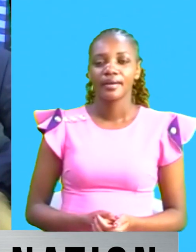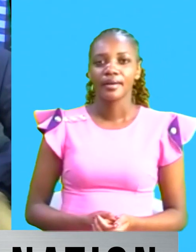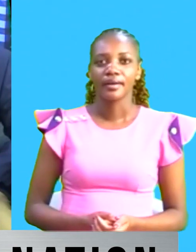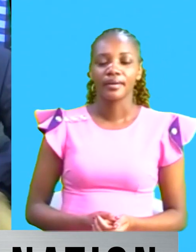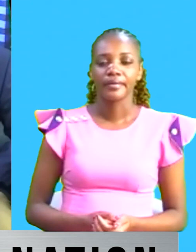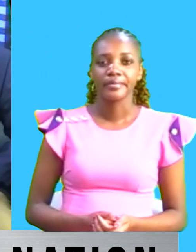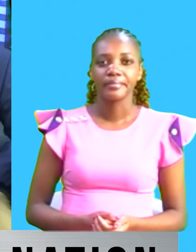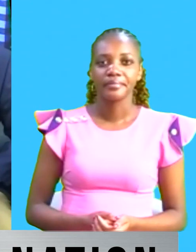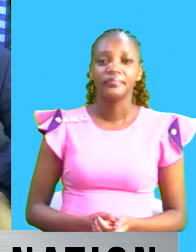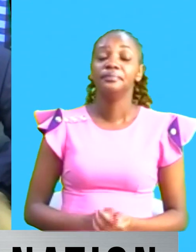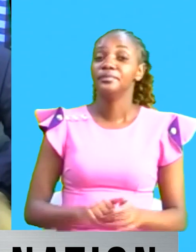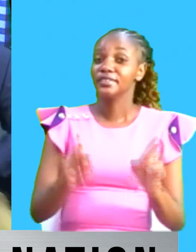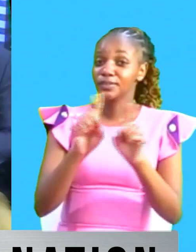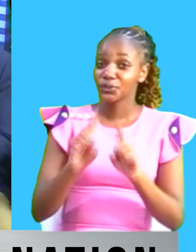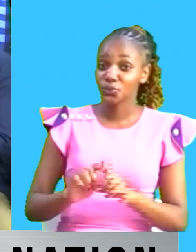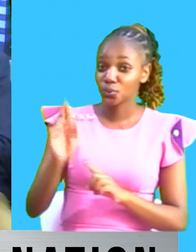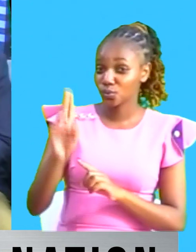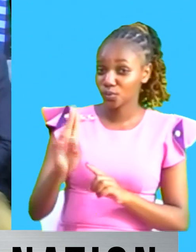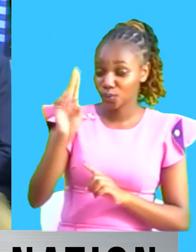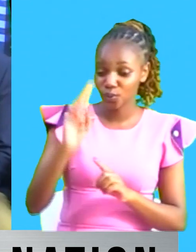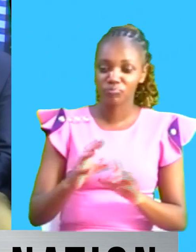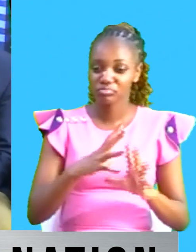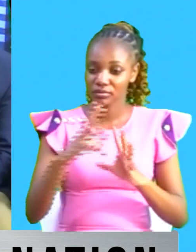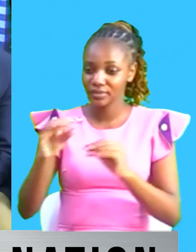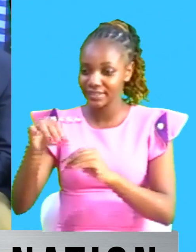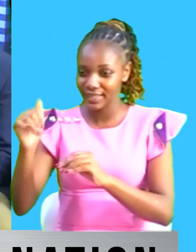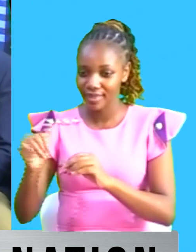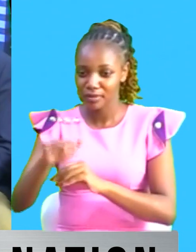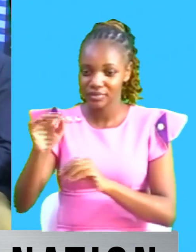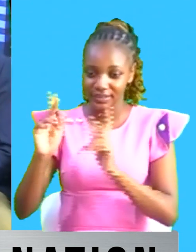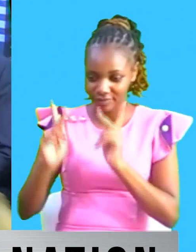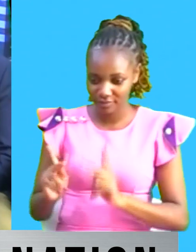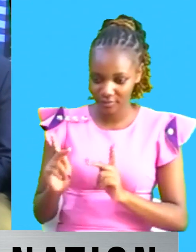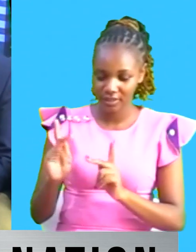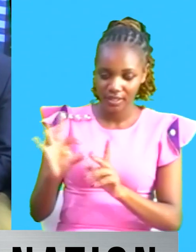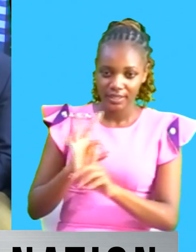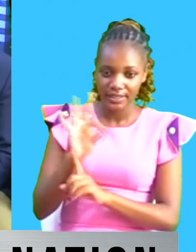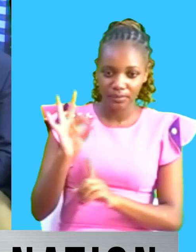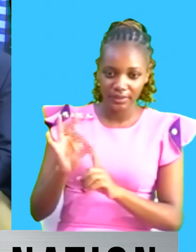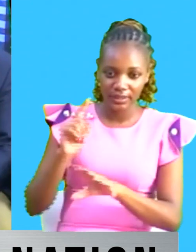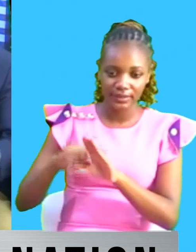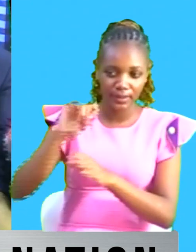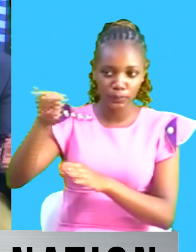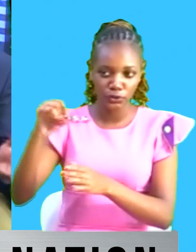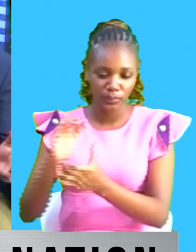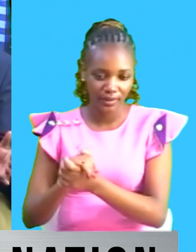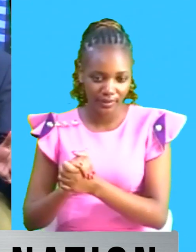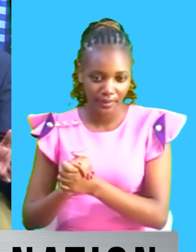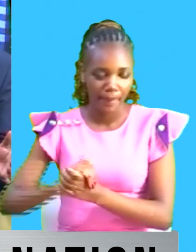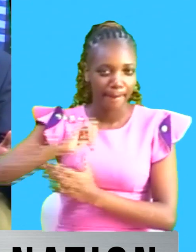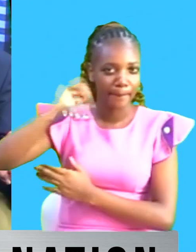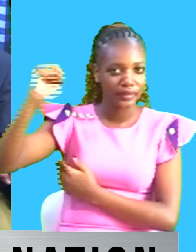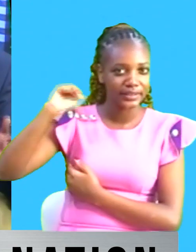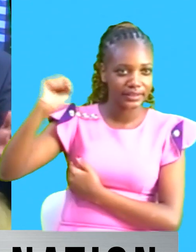been involved as a person in other scenarios that have happened with the political party Jubilee. He has come out